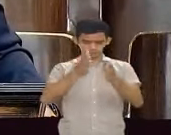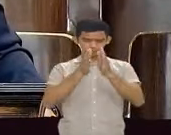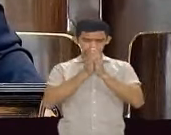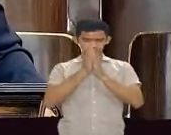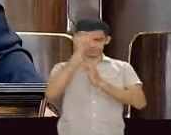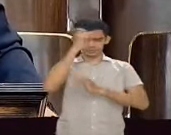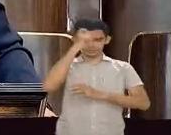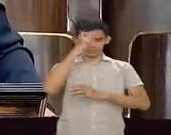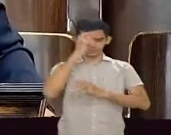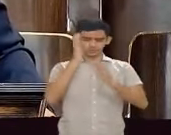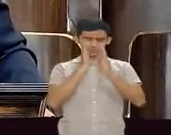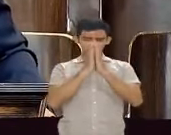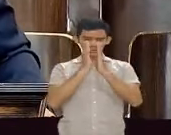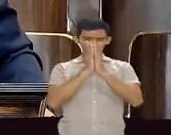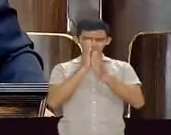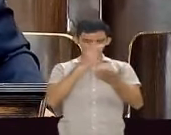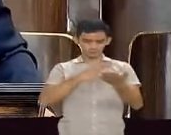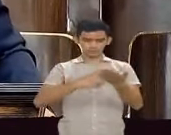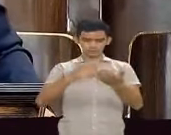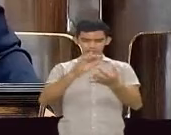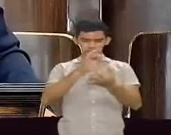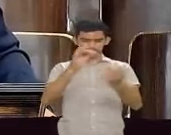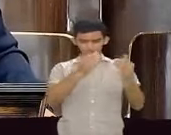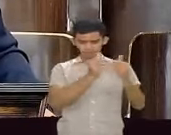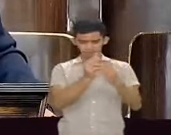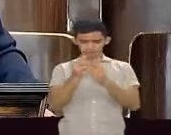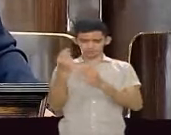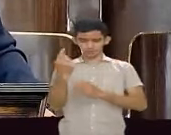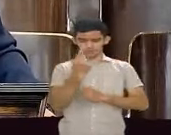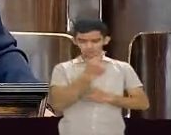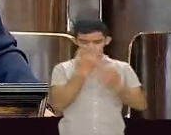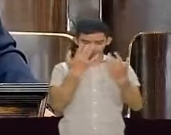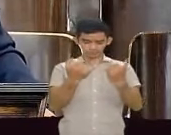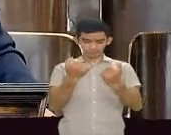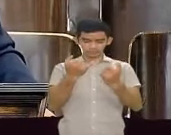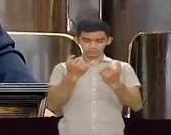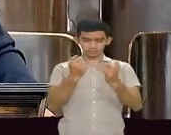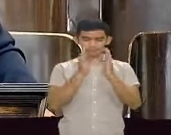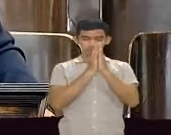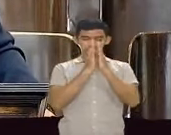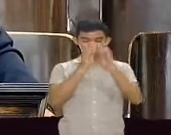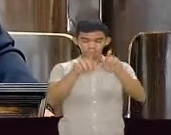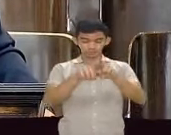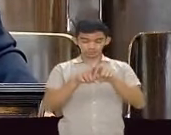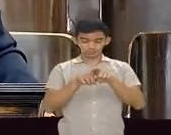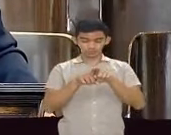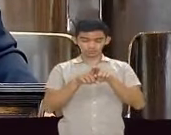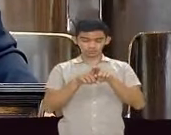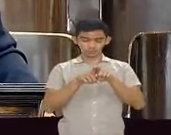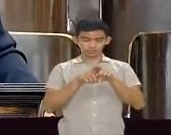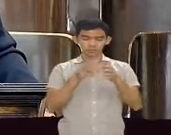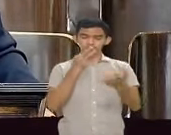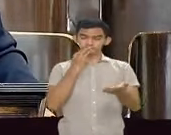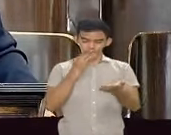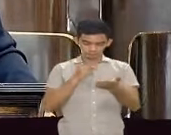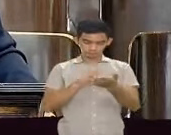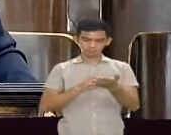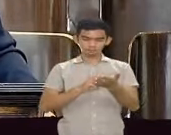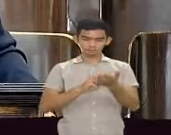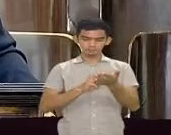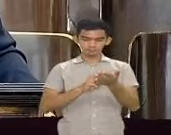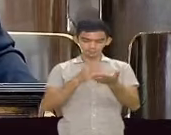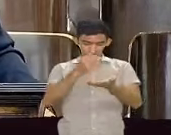And once again, we pray that the Holy Spirit guide each and every one of us tonight. I pray also as your designated